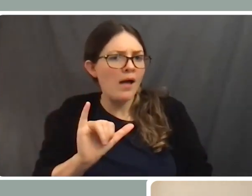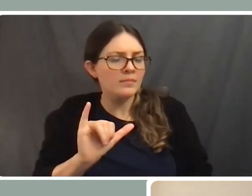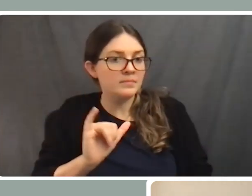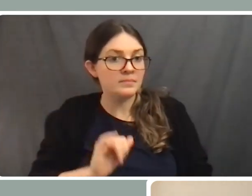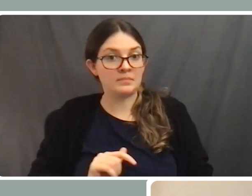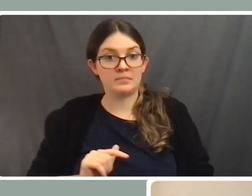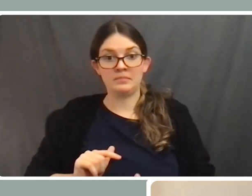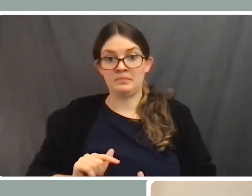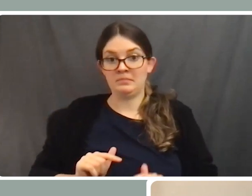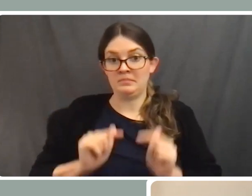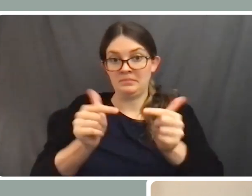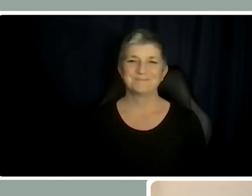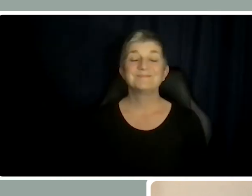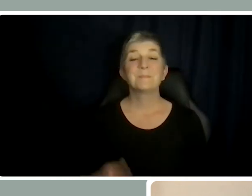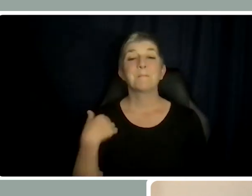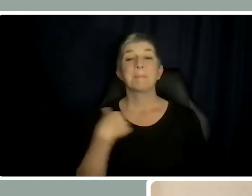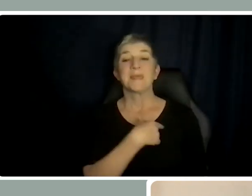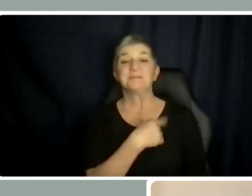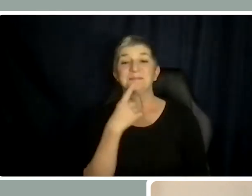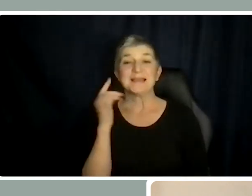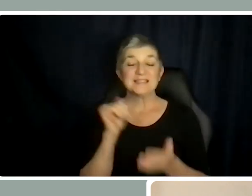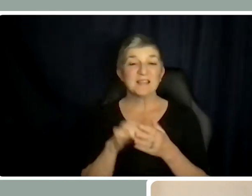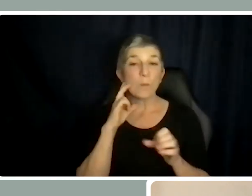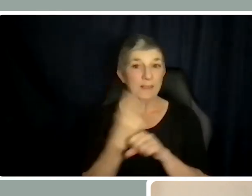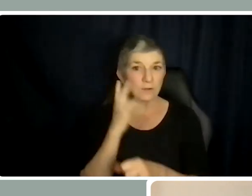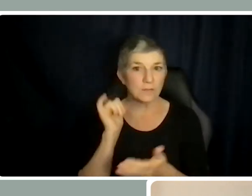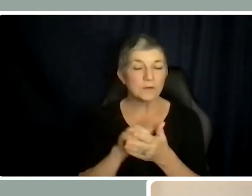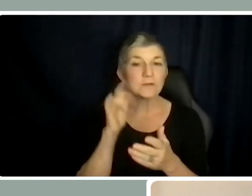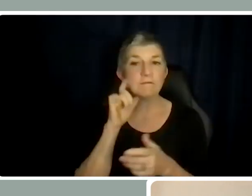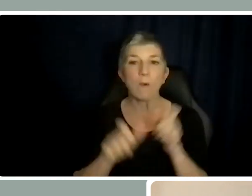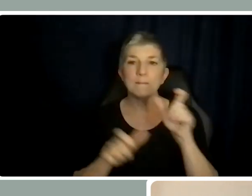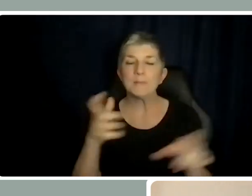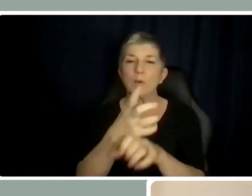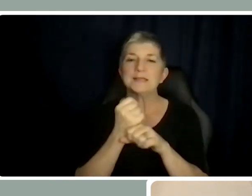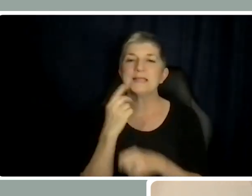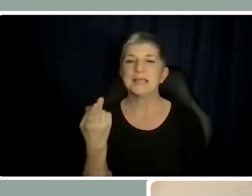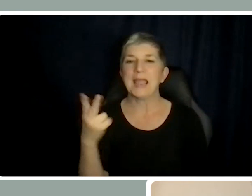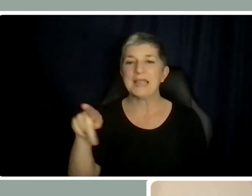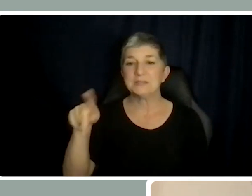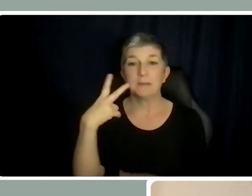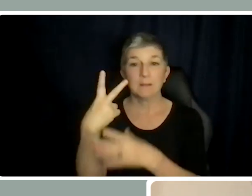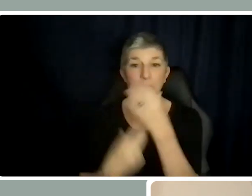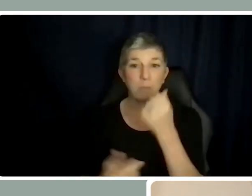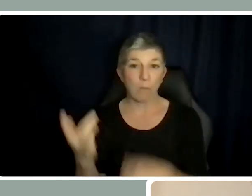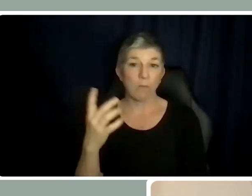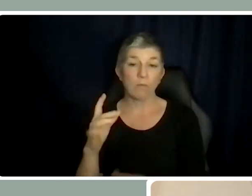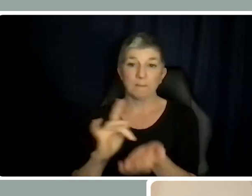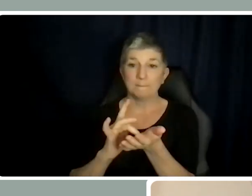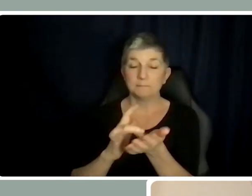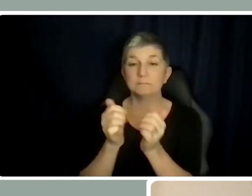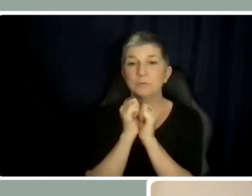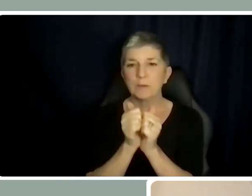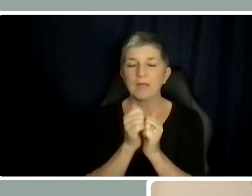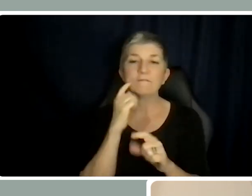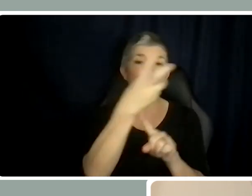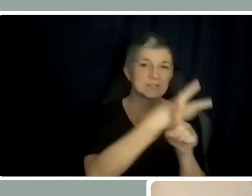12 months and say that we can then use those for people who are getting the HP, both drugs together for 6